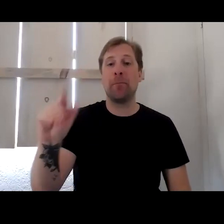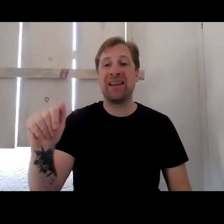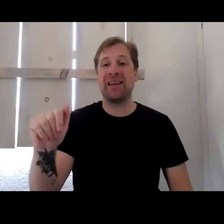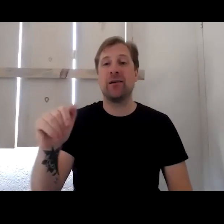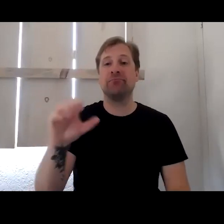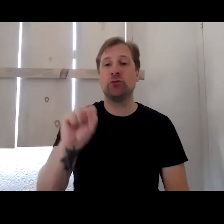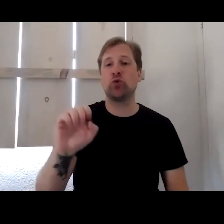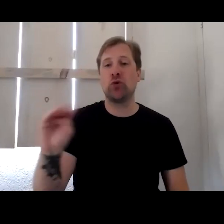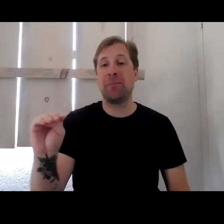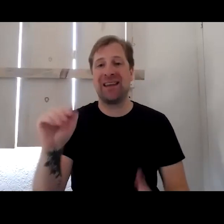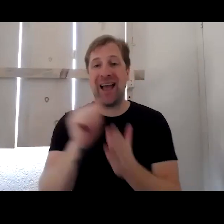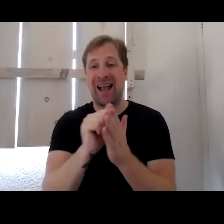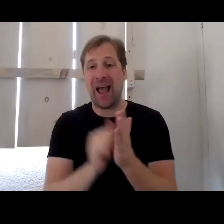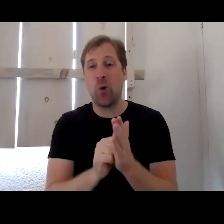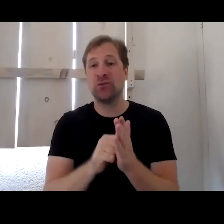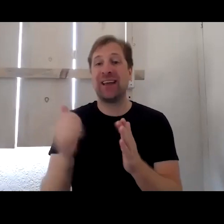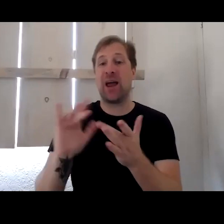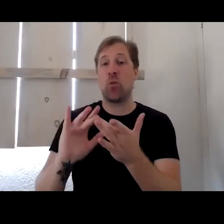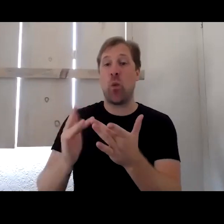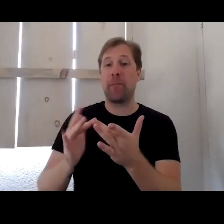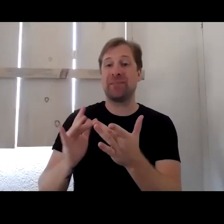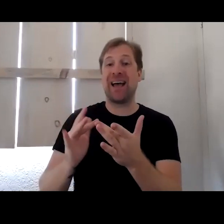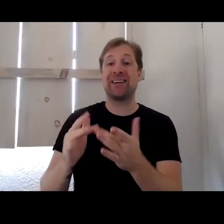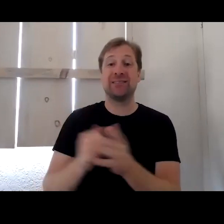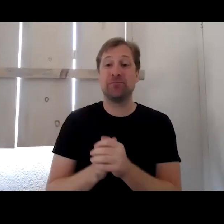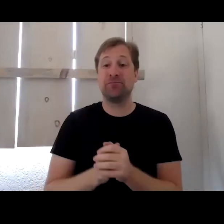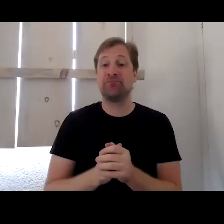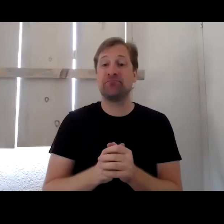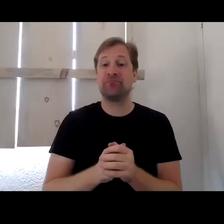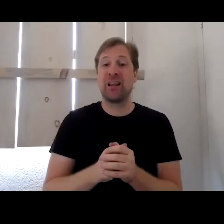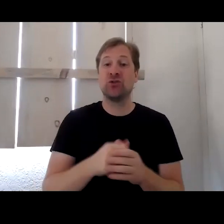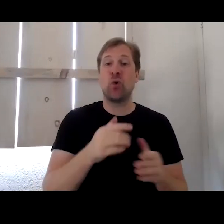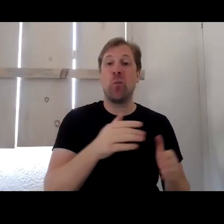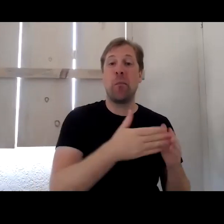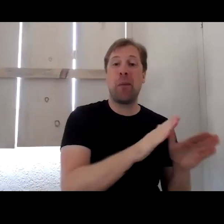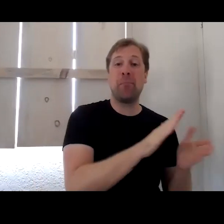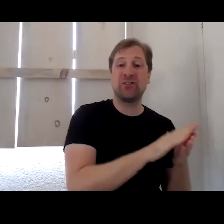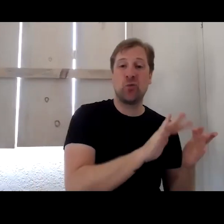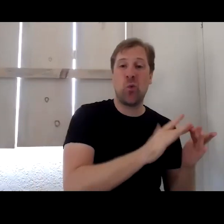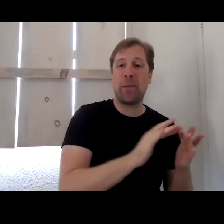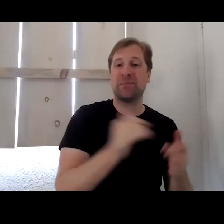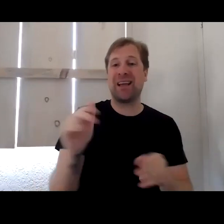websites, utla.net and wearepublicschools.org for the latest updates.